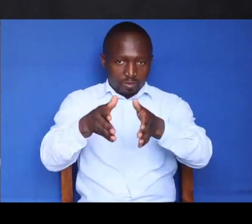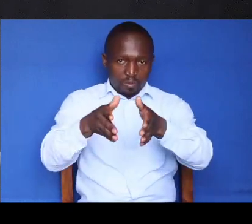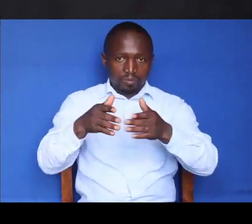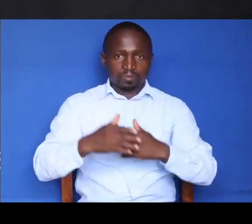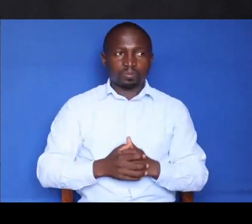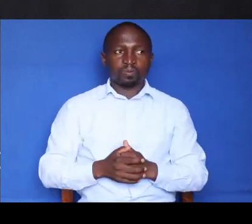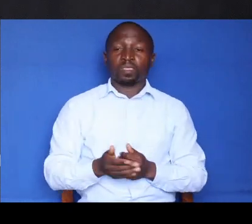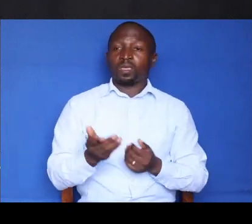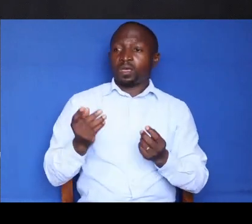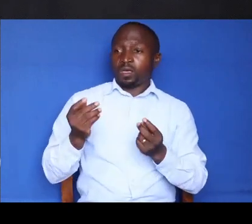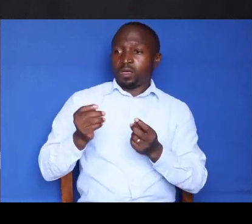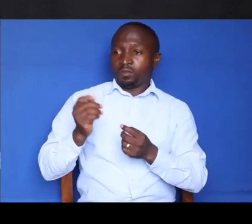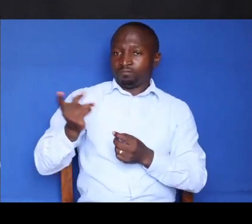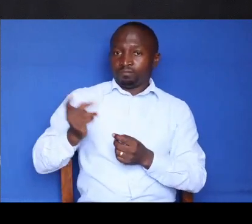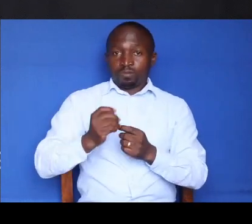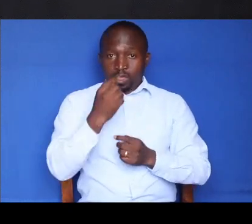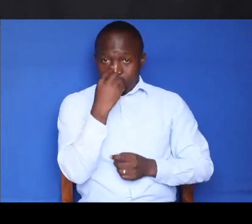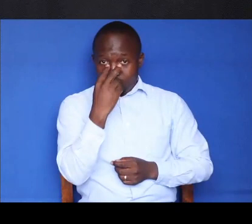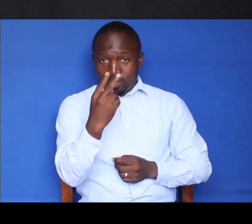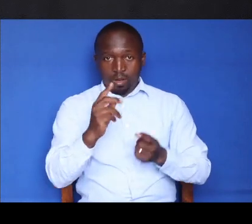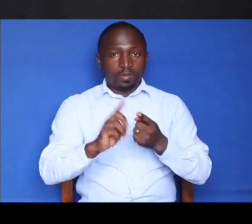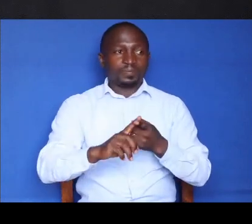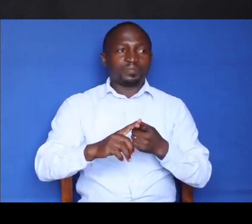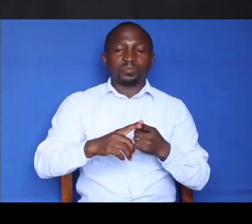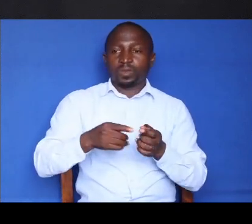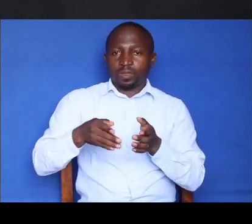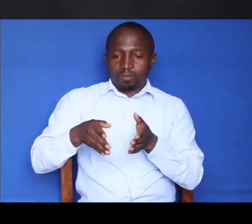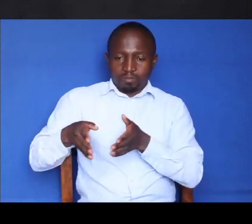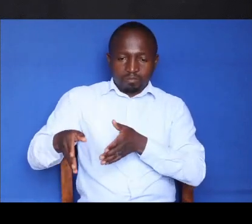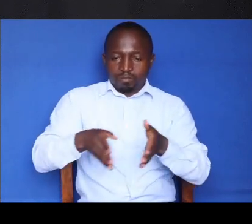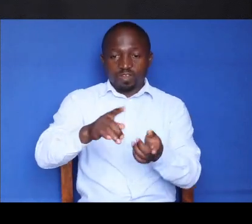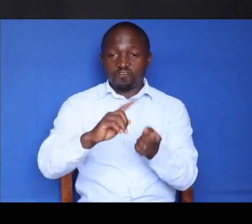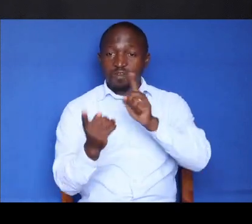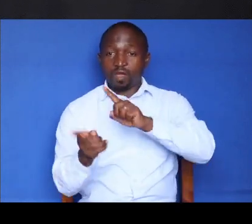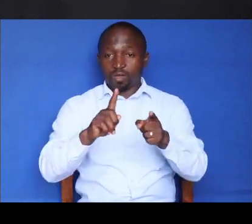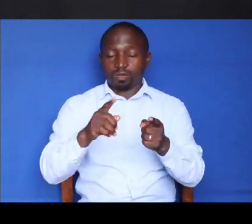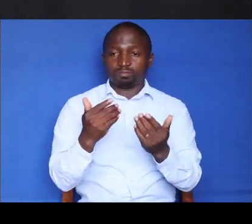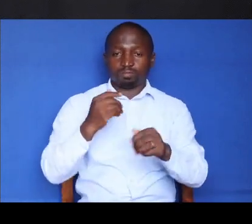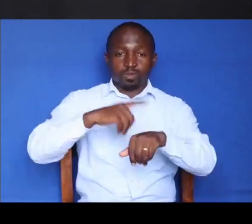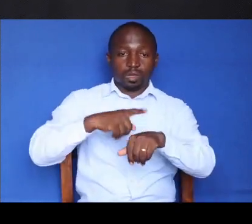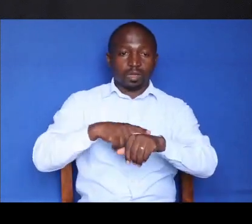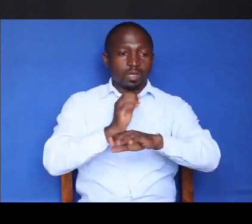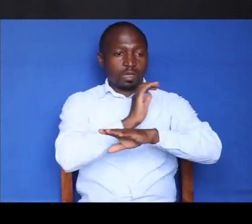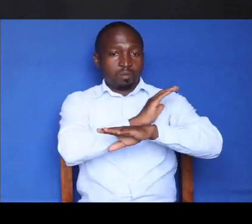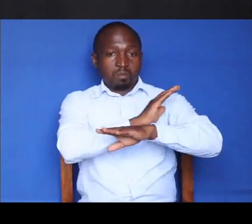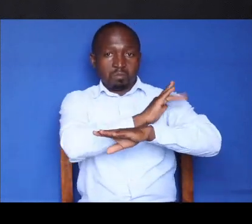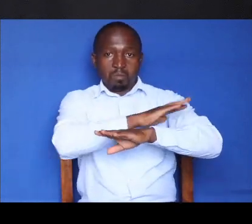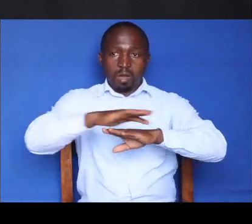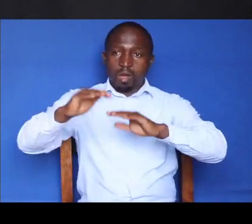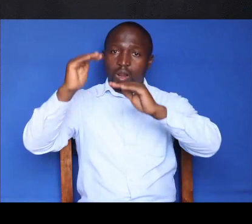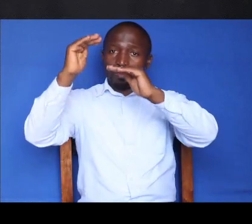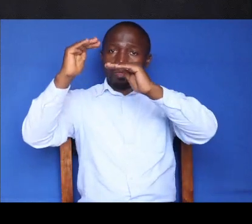river rejuvenation. We have also seen river rejuvenation used to occur as sea level